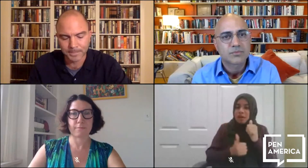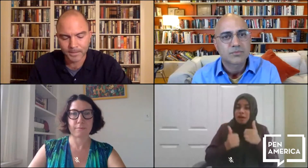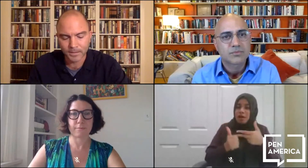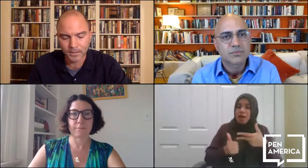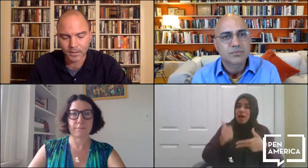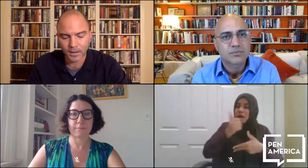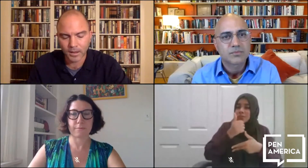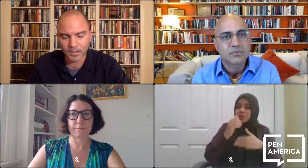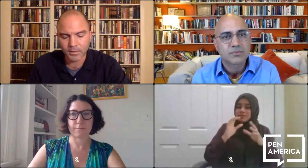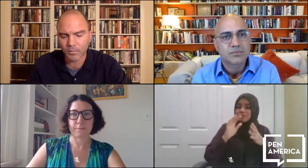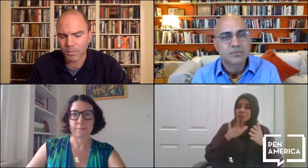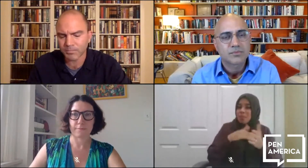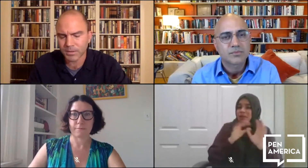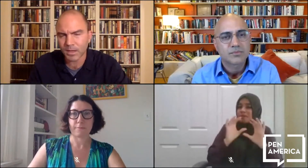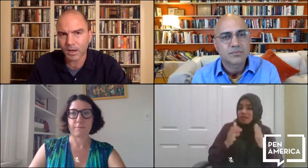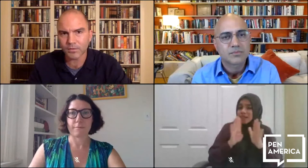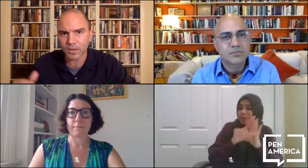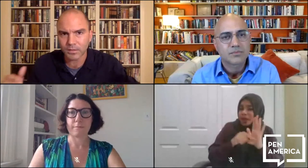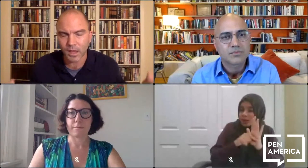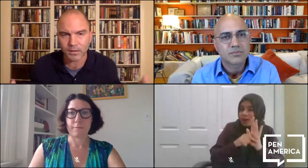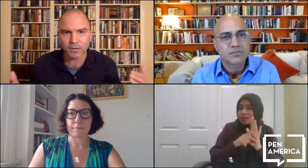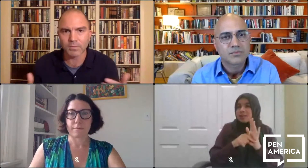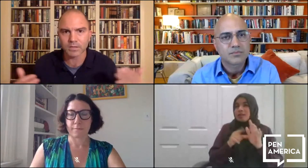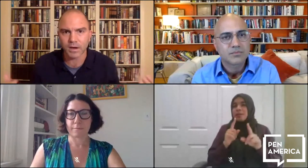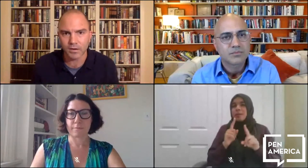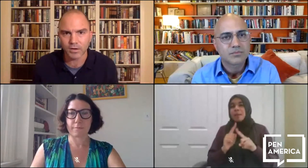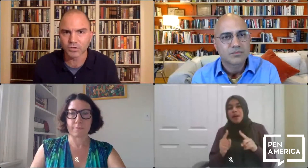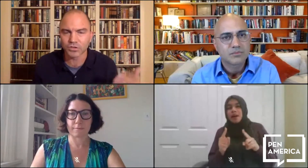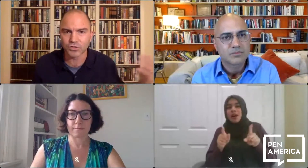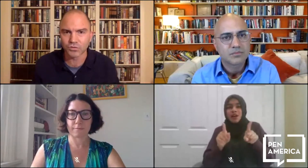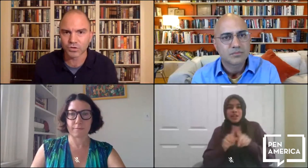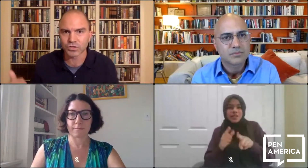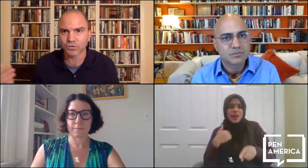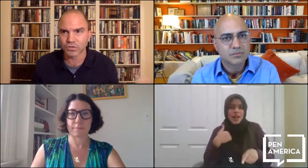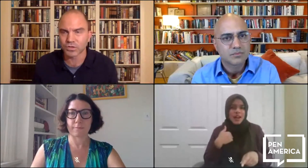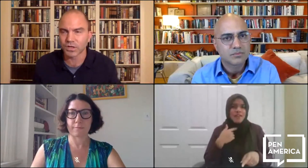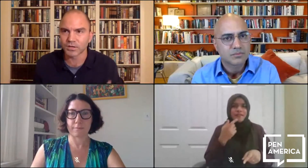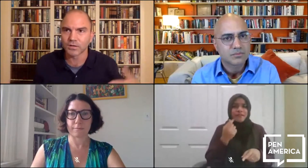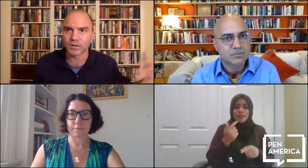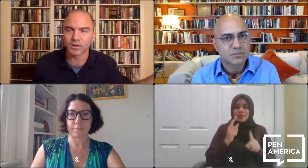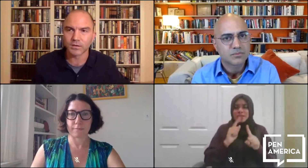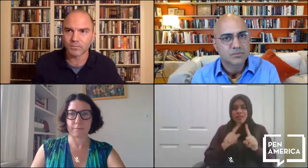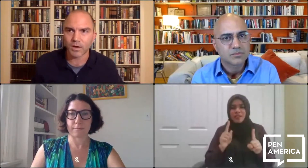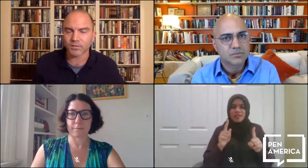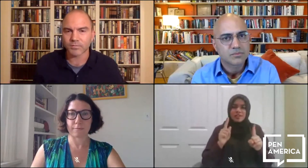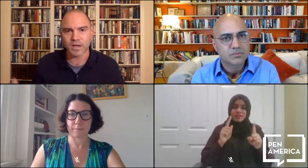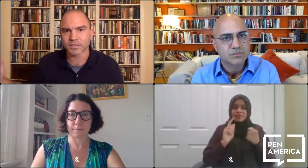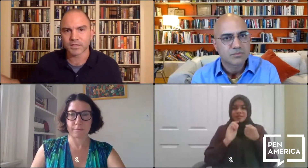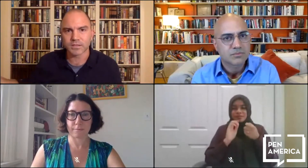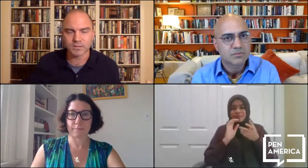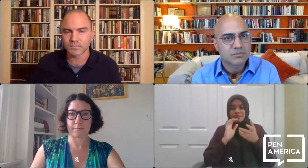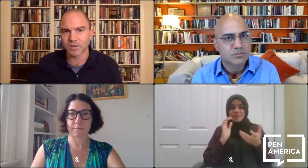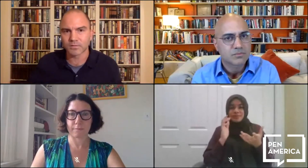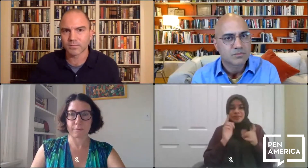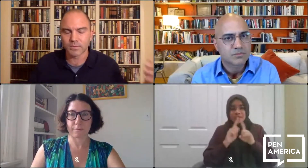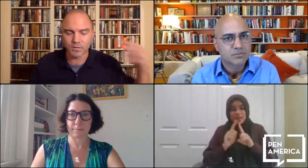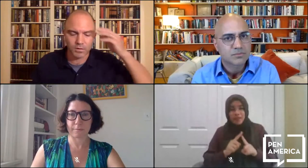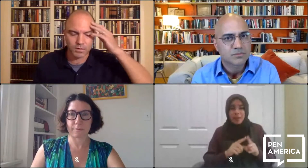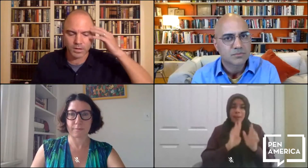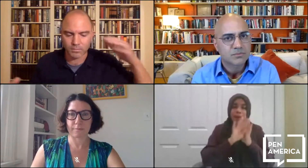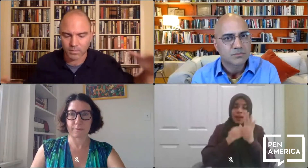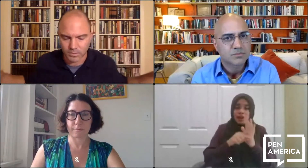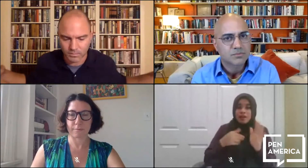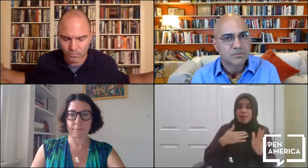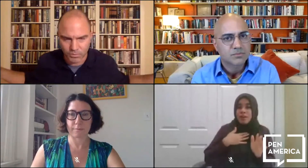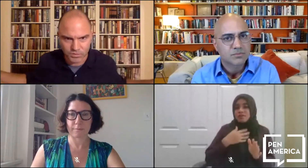background. But then underneath that, mixed heritage, Jewish and Christian, father from Texas, mother from New York,